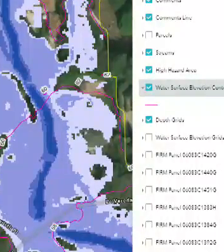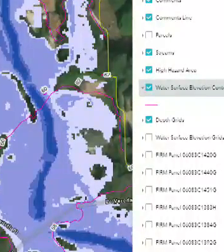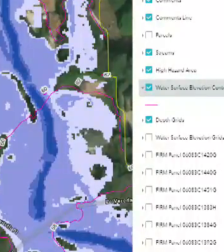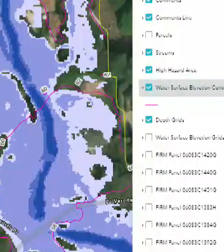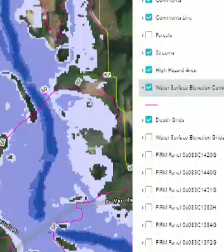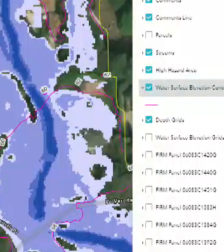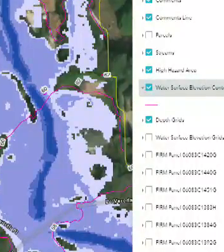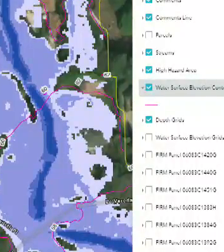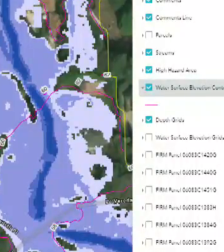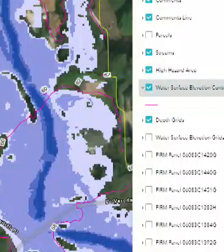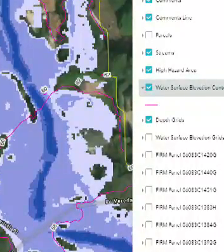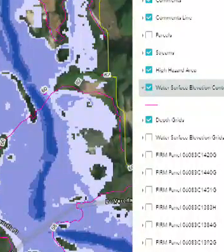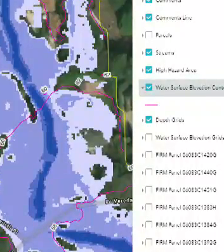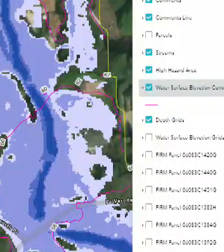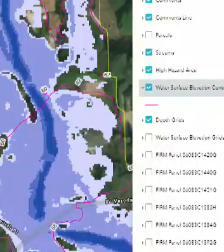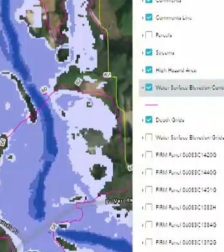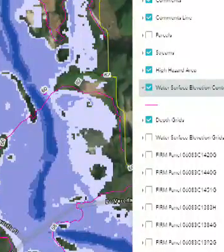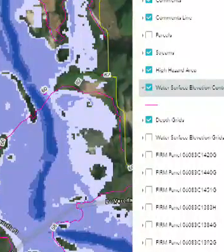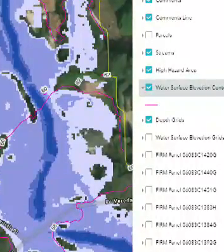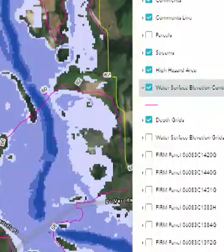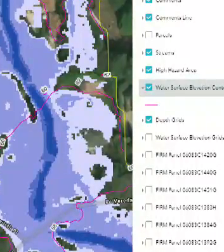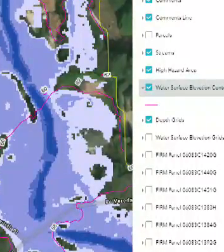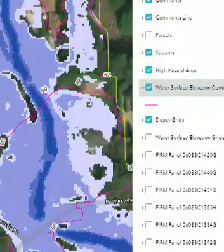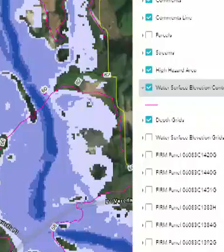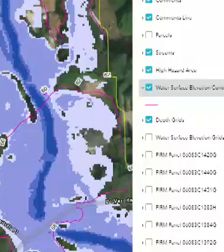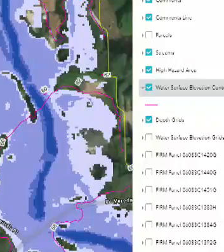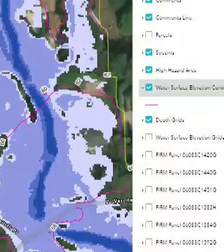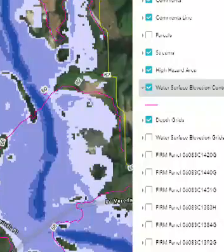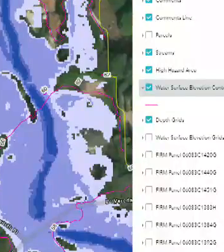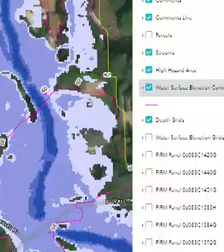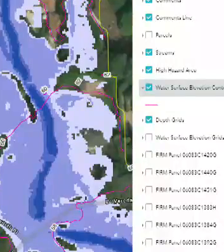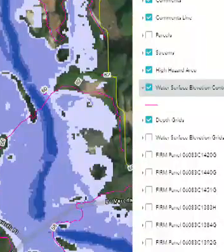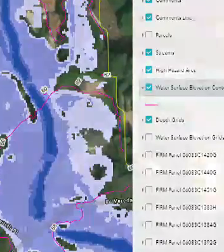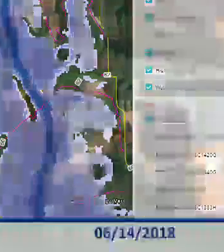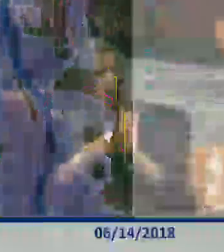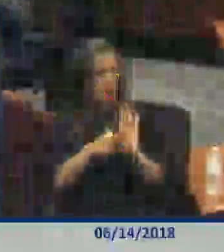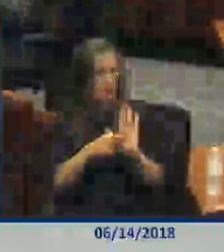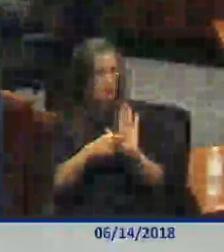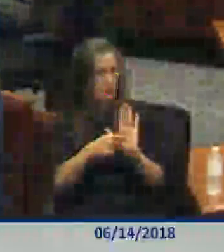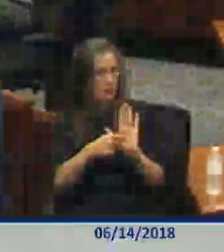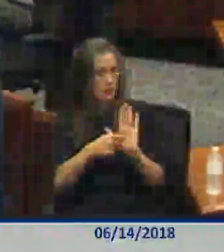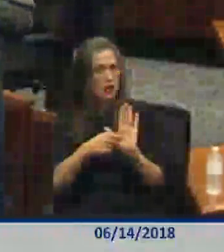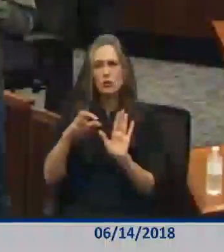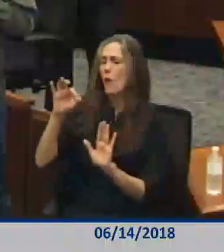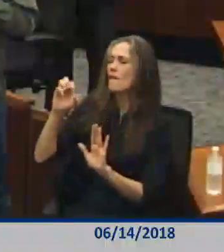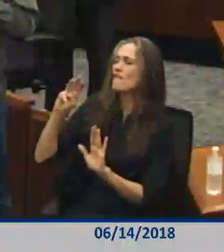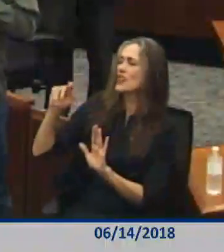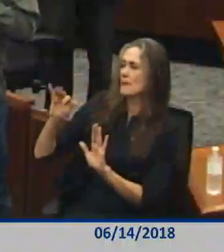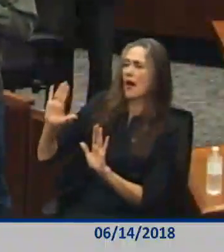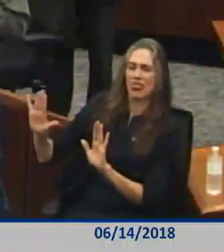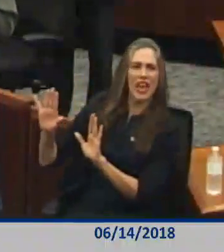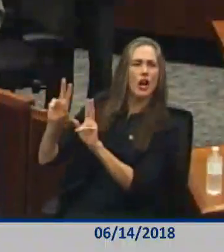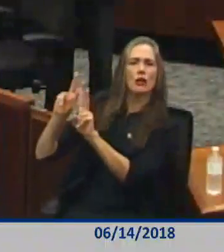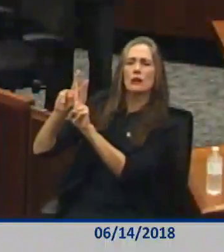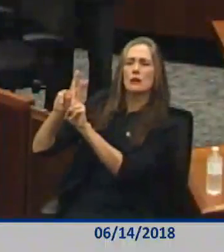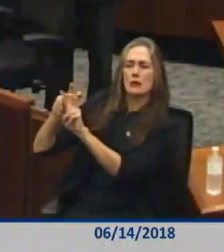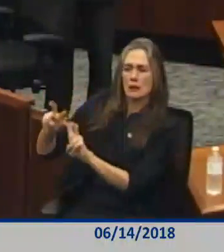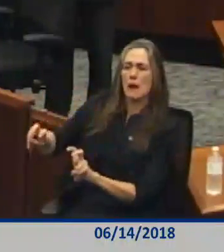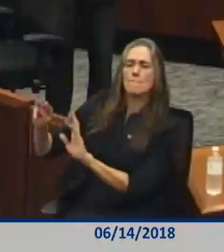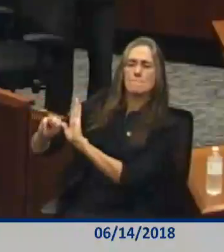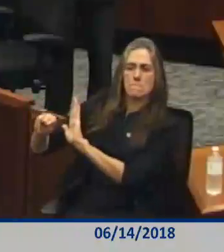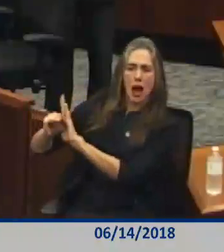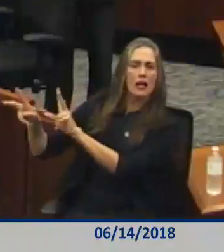that's telling me is that where I pointed, the water surface elevation is elevation 80. Let me also